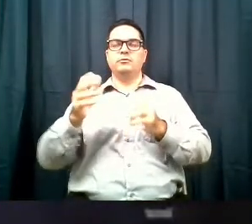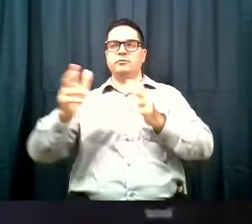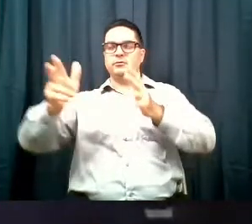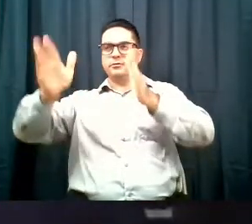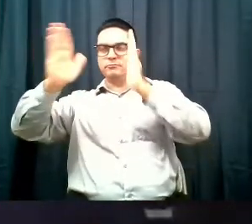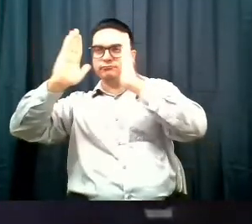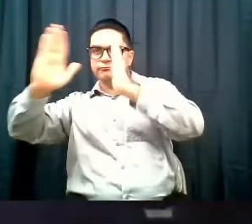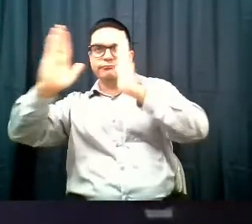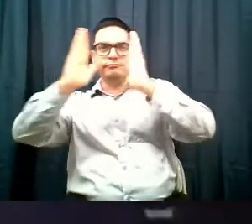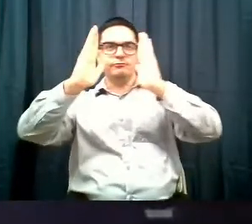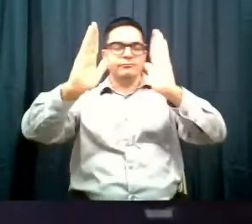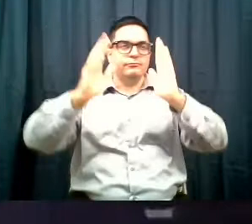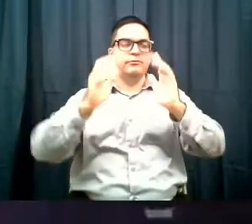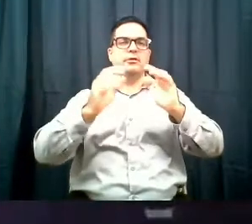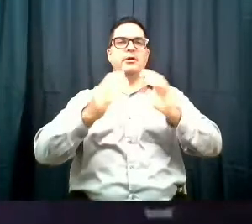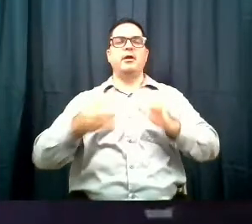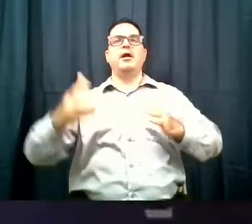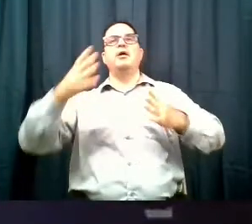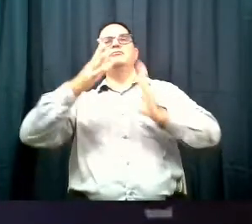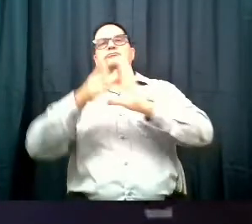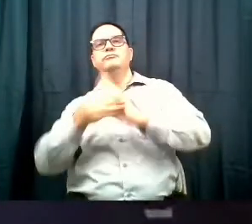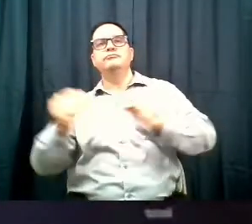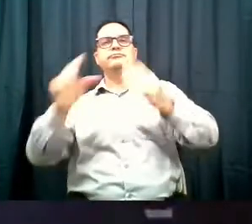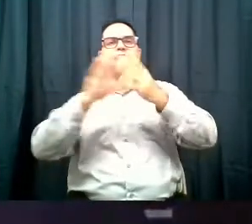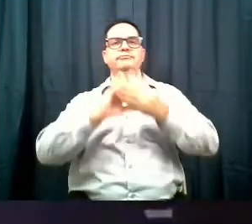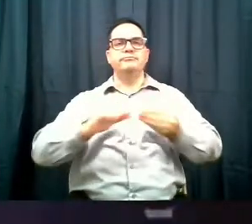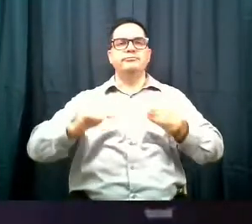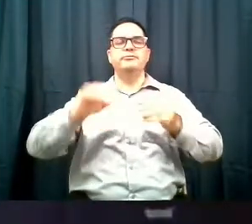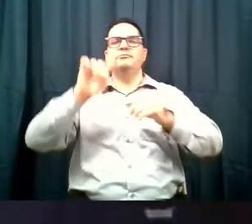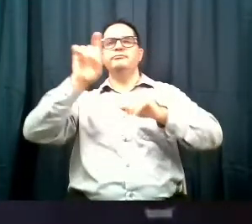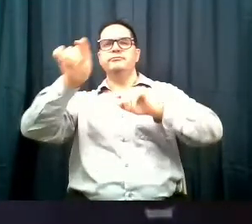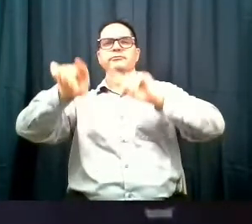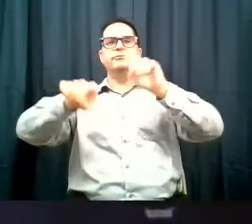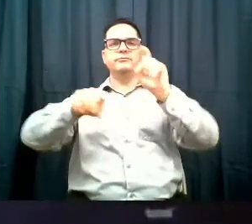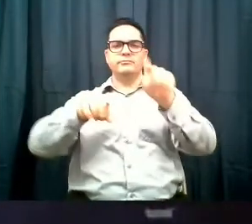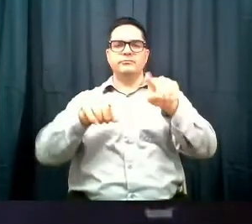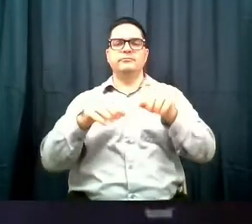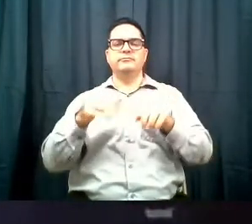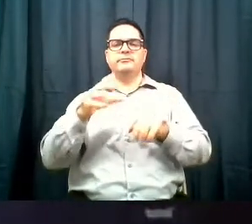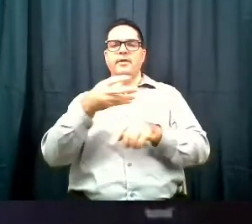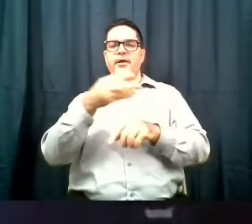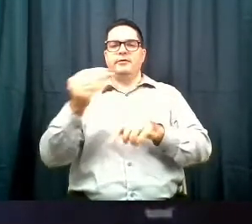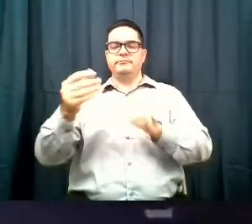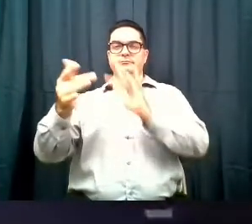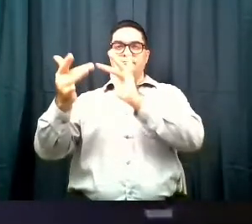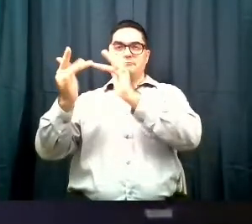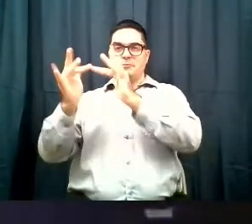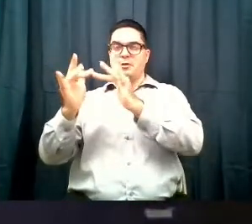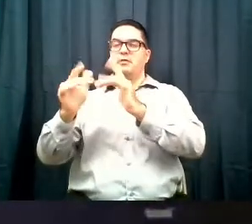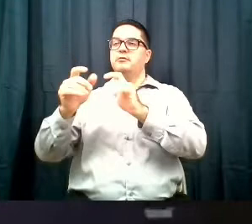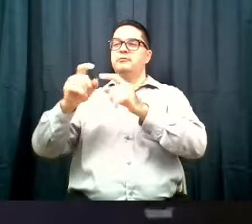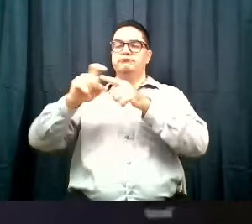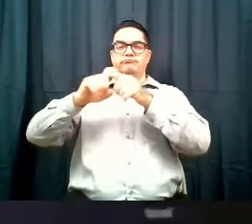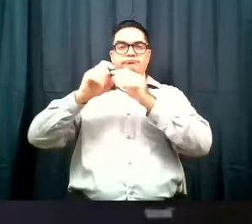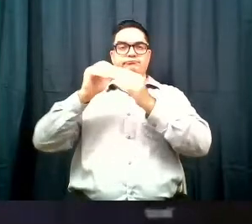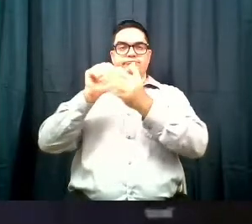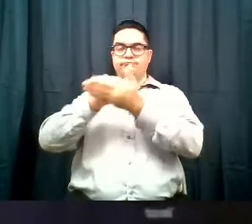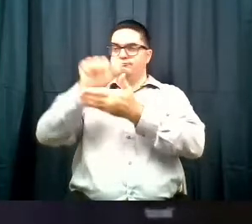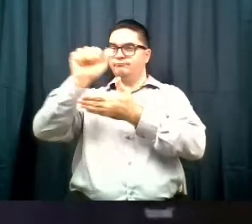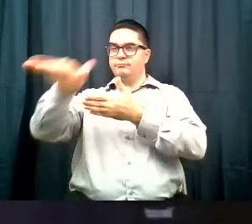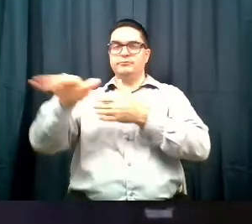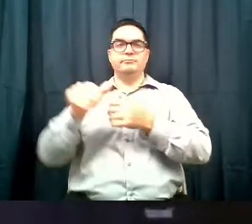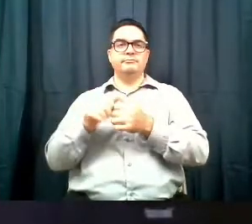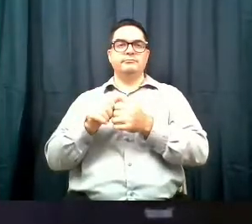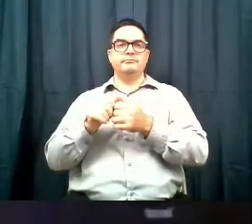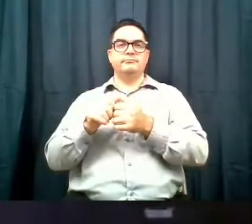through a form that is on the Oversight Board website. So if you'd like to make a comment or ask a question, click on the